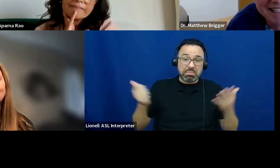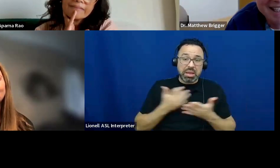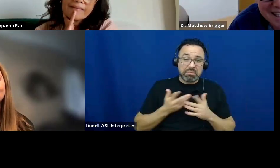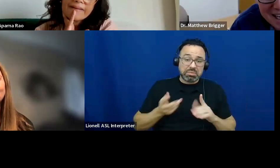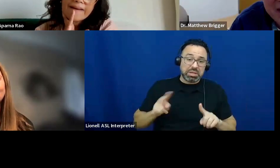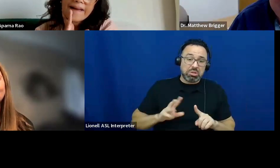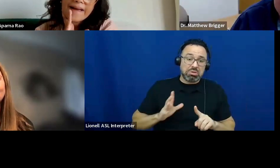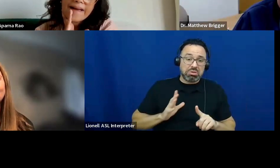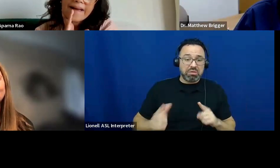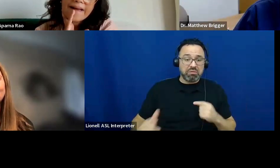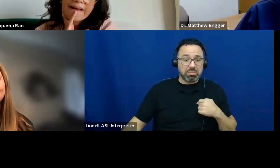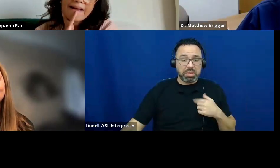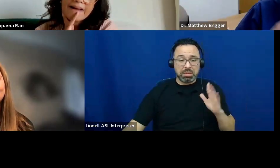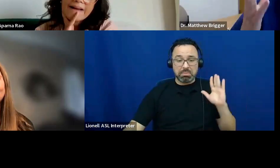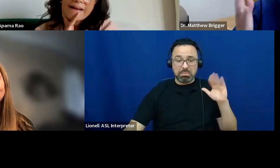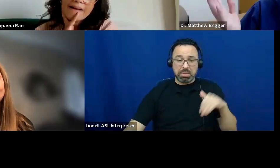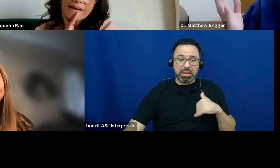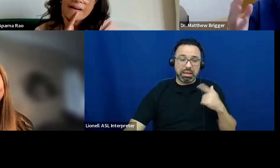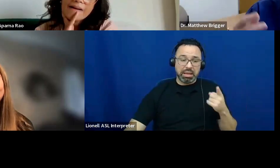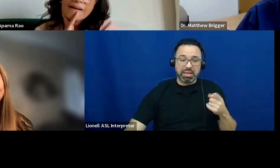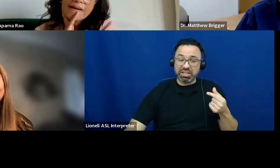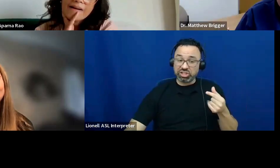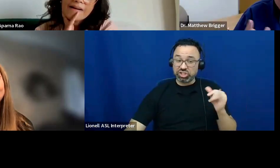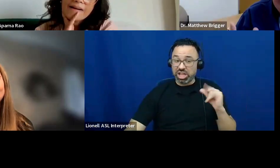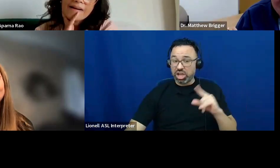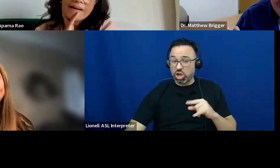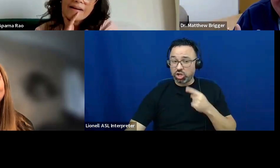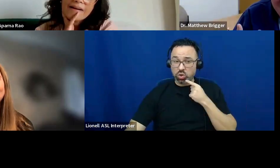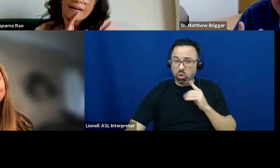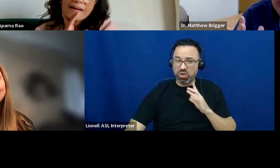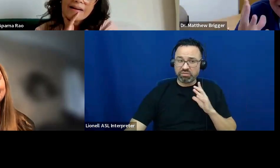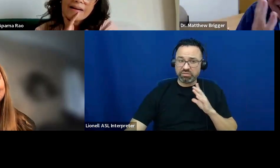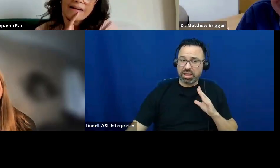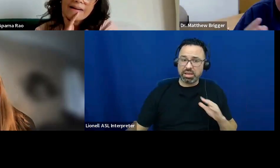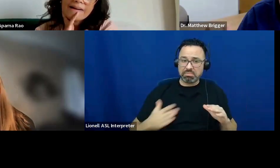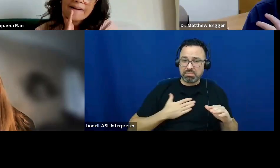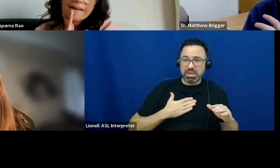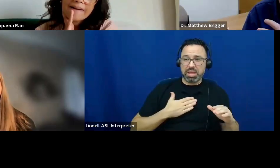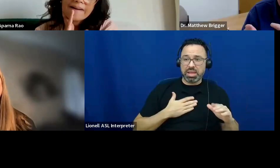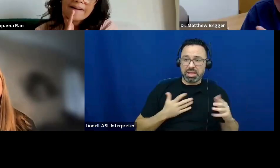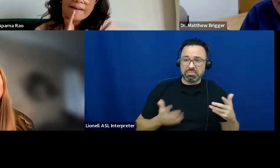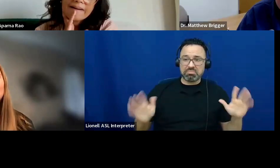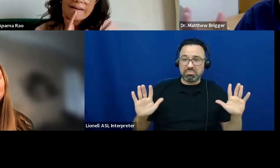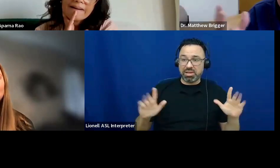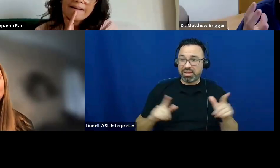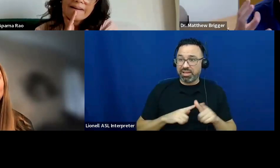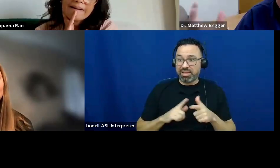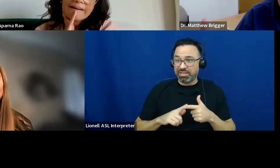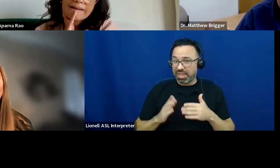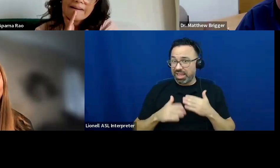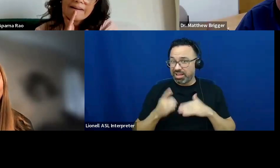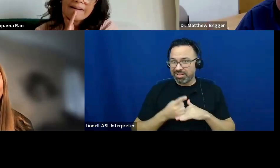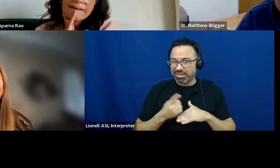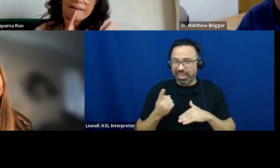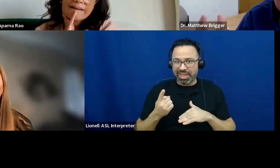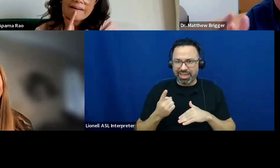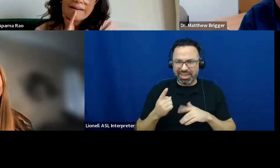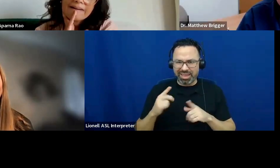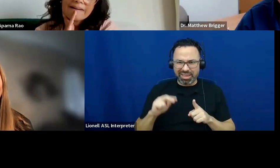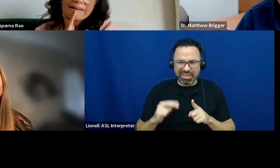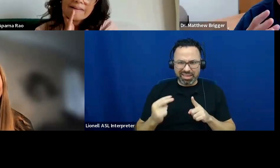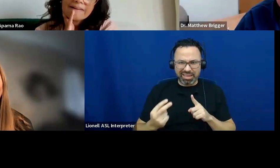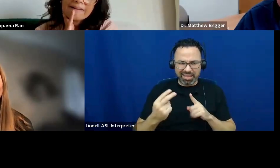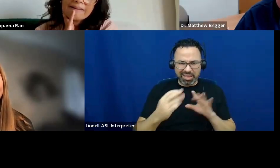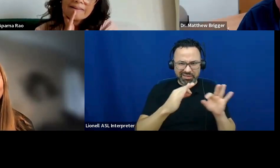side. And then the GI doctor didn't look good on my side. It's like, Yes. at the end of the day, it can't look good on everyone's side